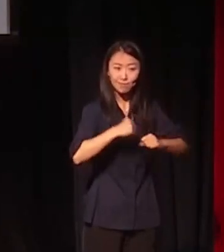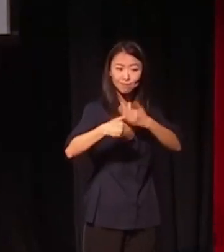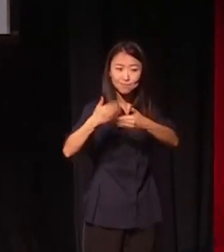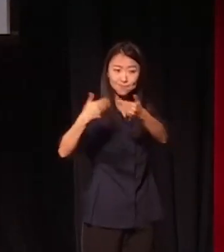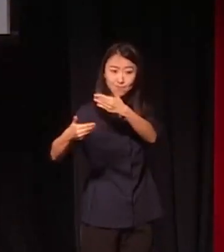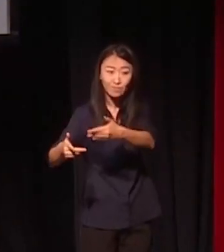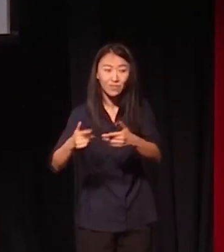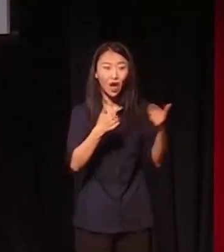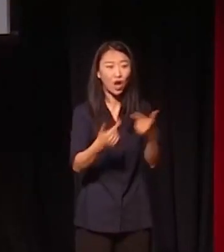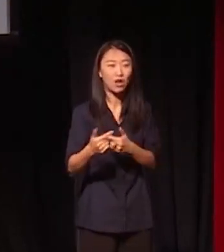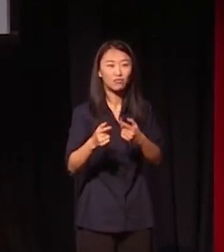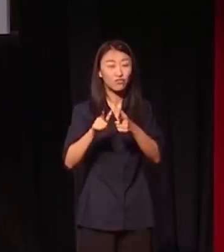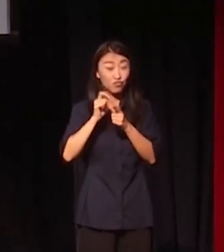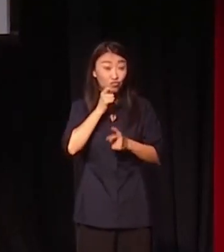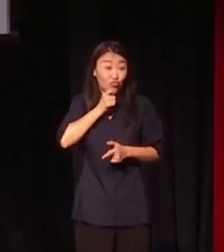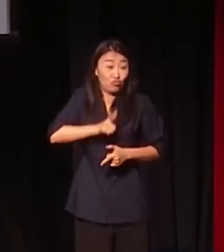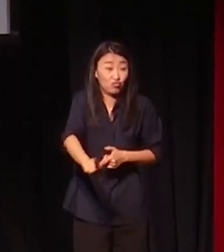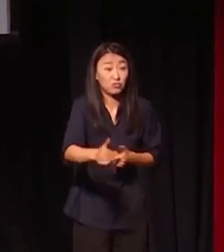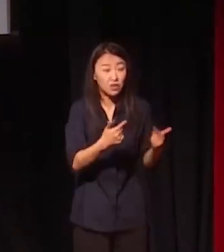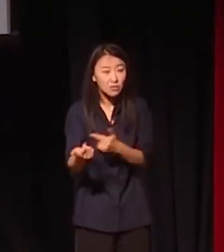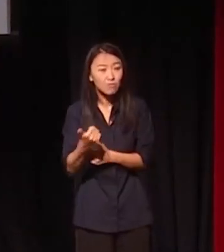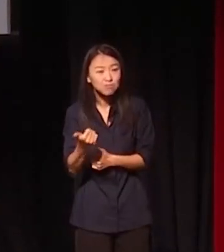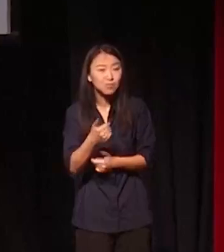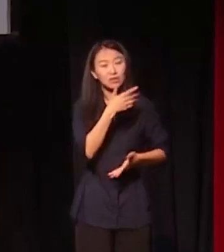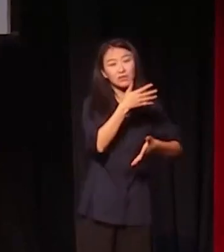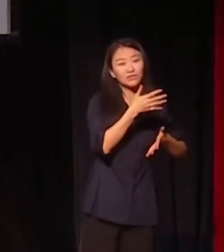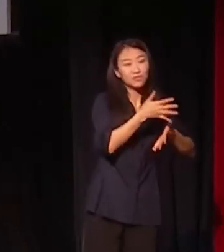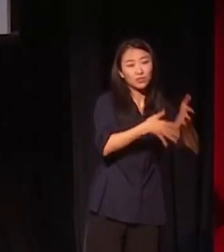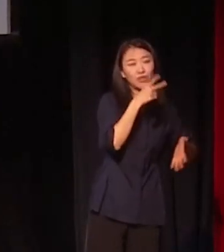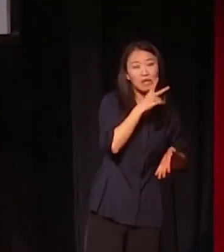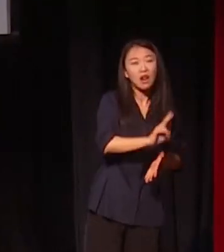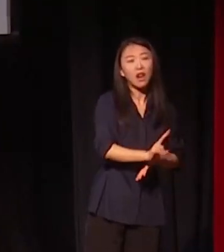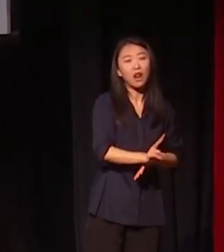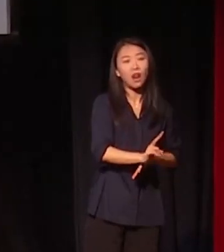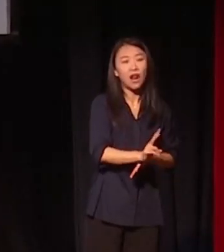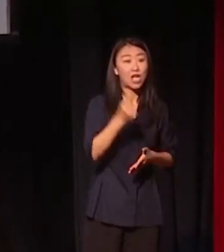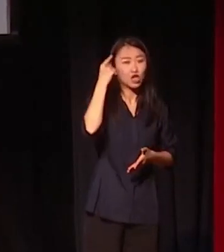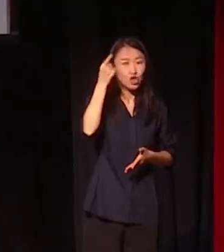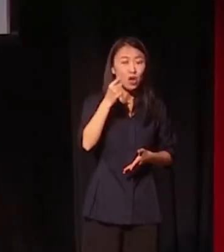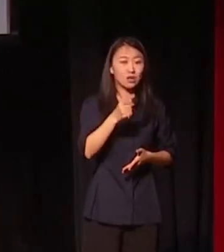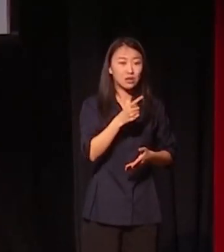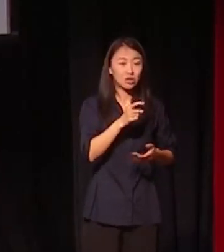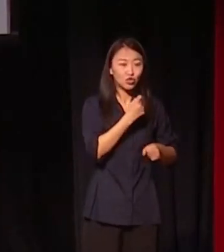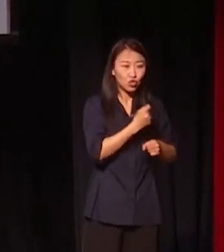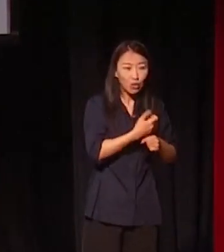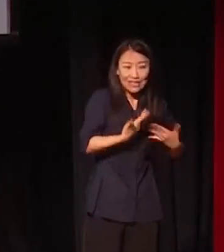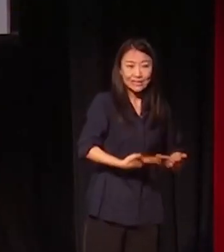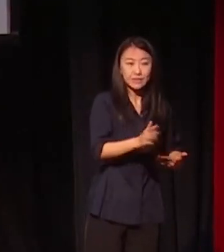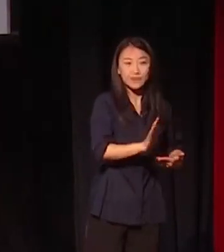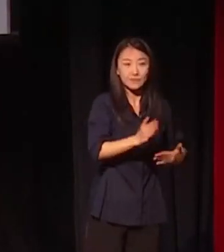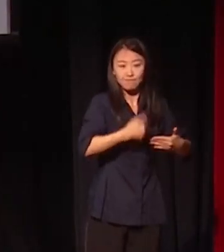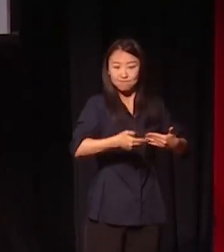happening provides an evidence base, fosters critical engagement, and that's actually where we make the longer term systemic